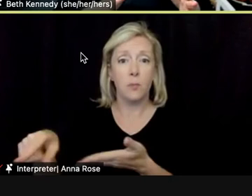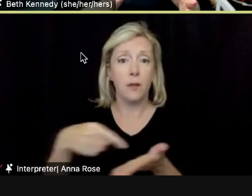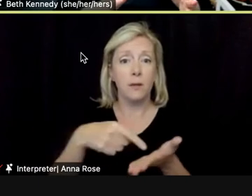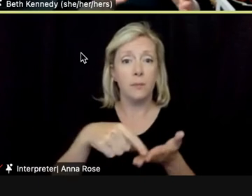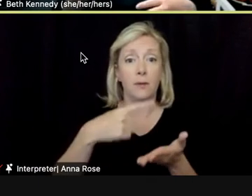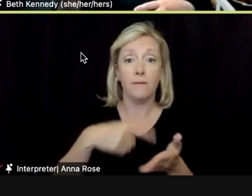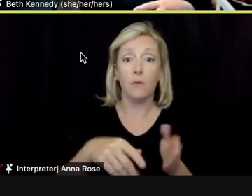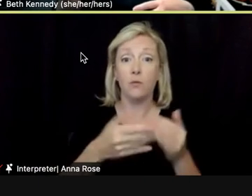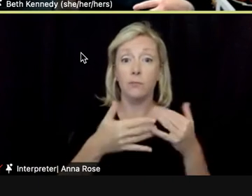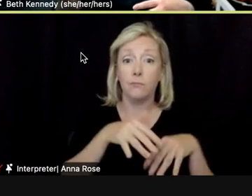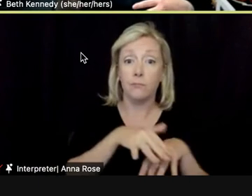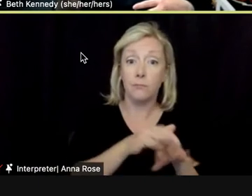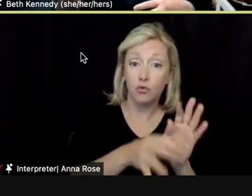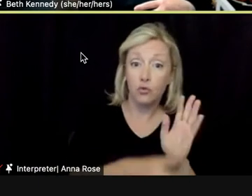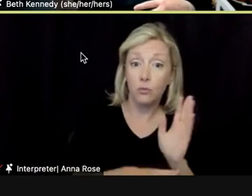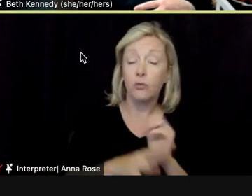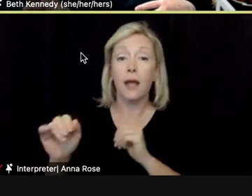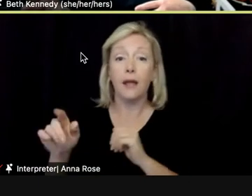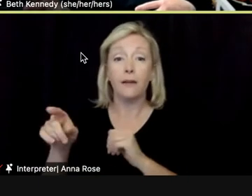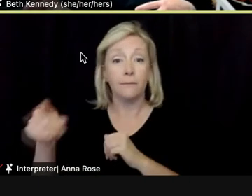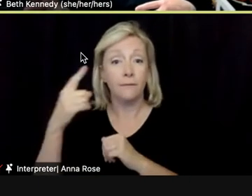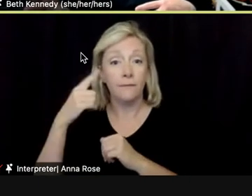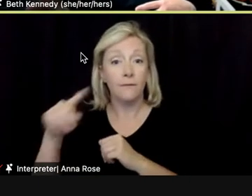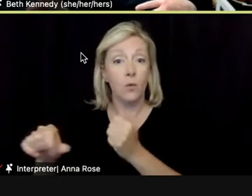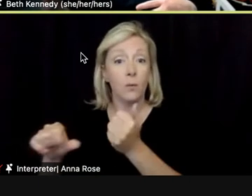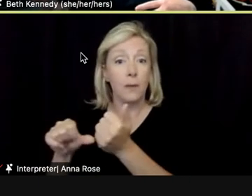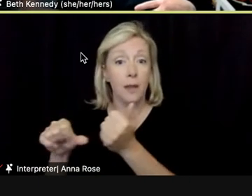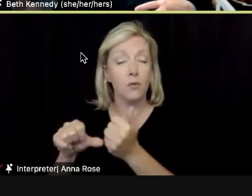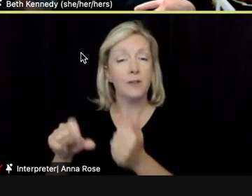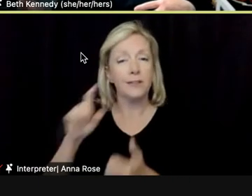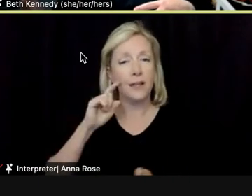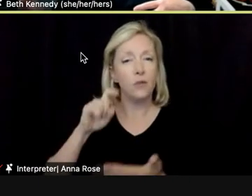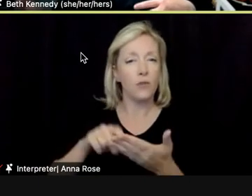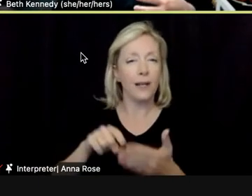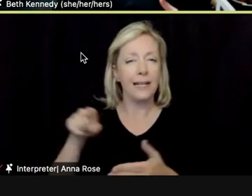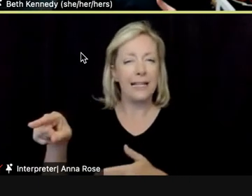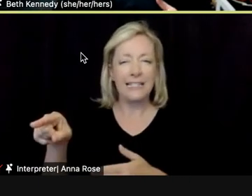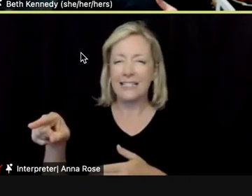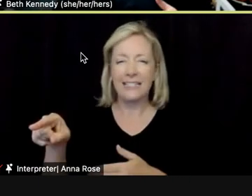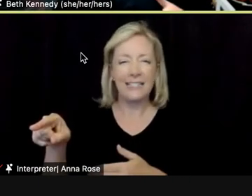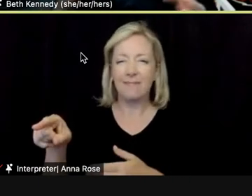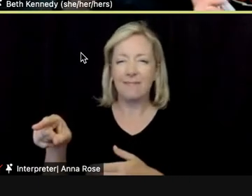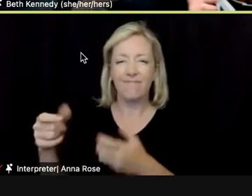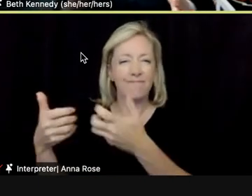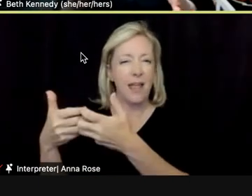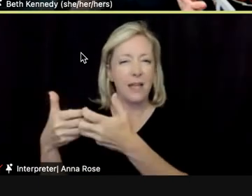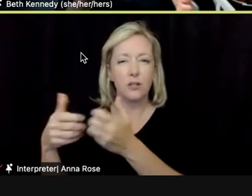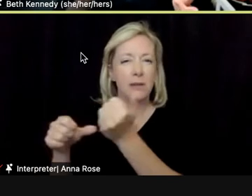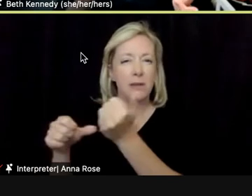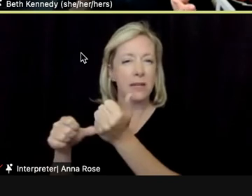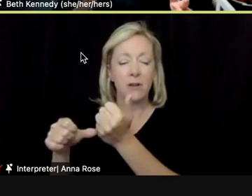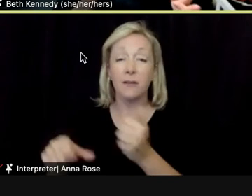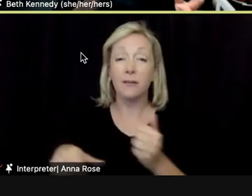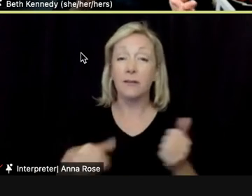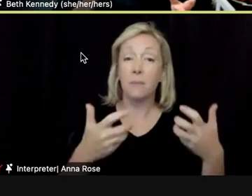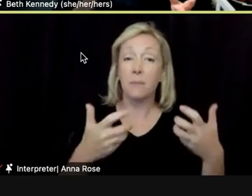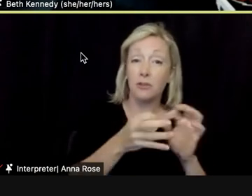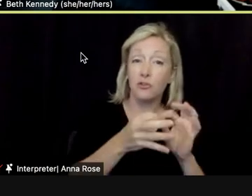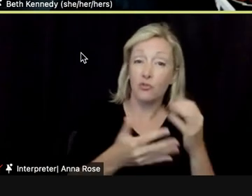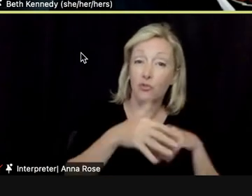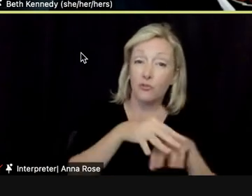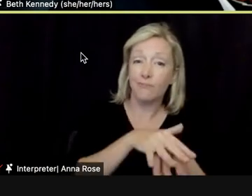level, but they don't have the same level of education and requirements that an interpreter does. So somewhere in there,